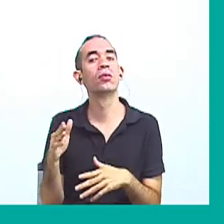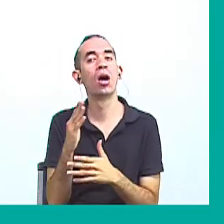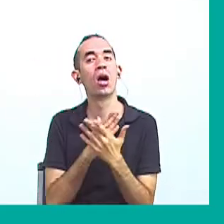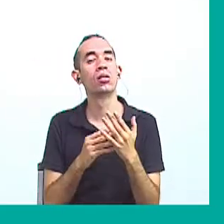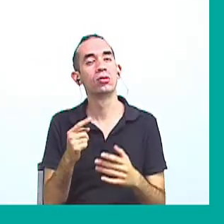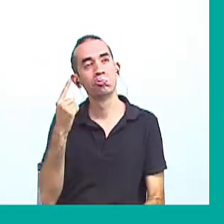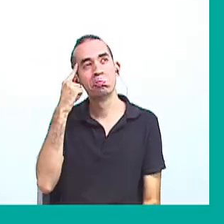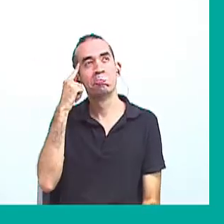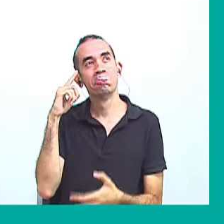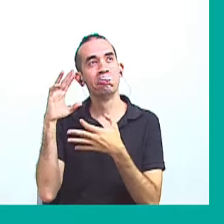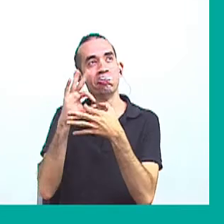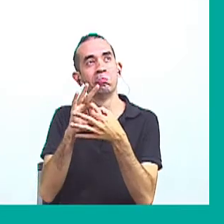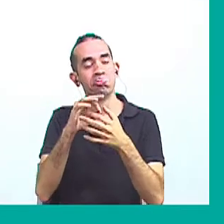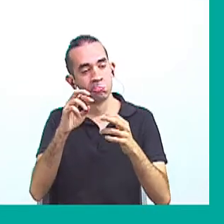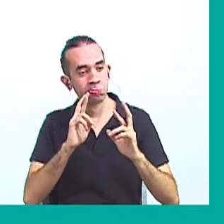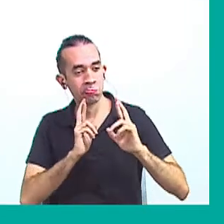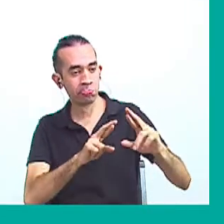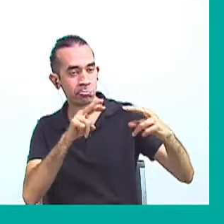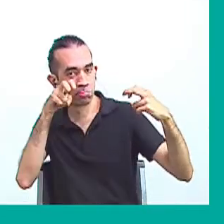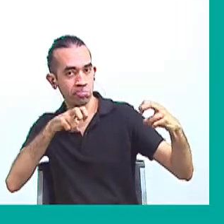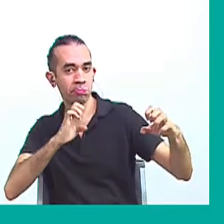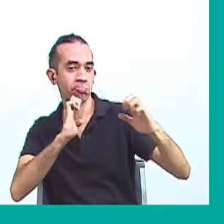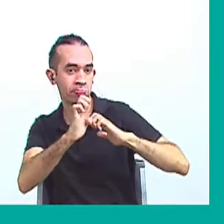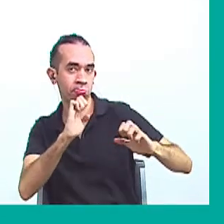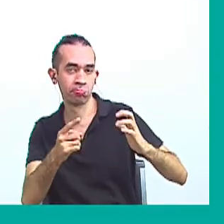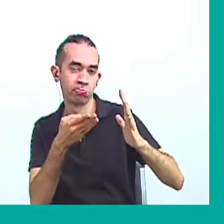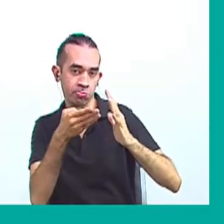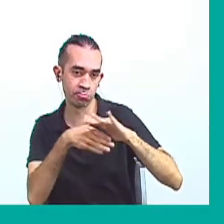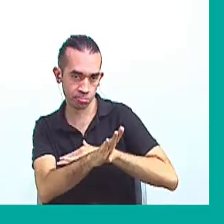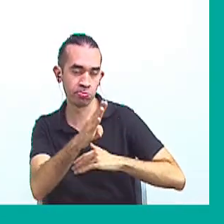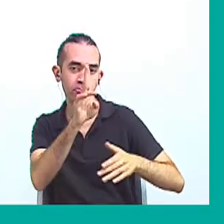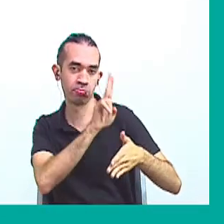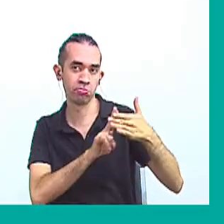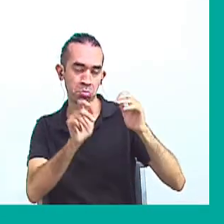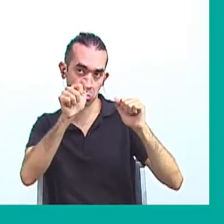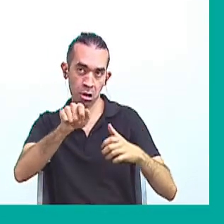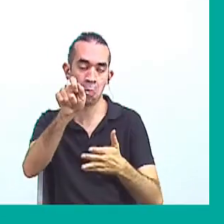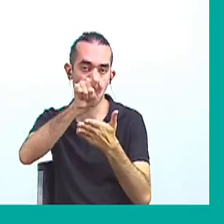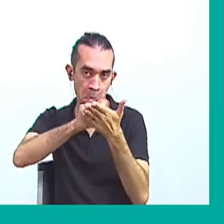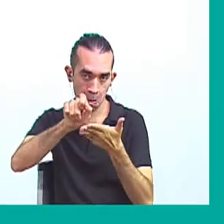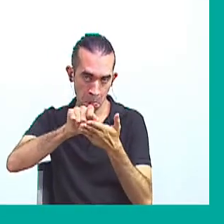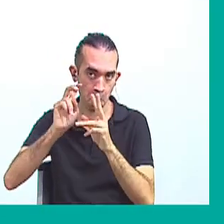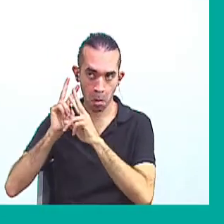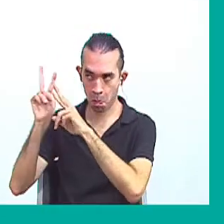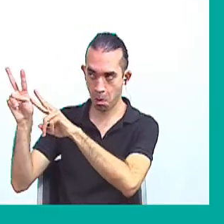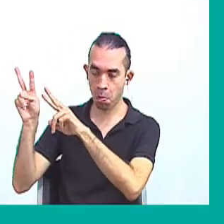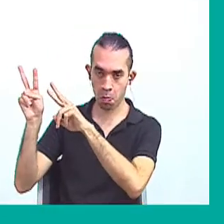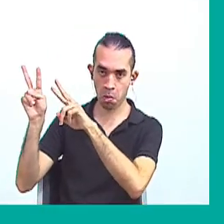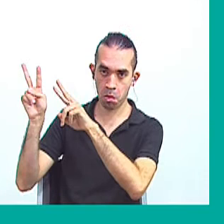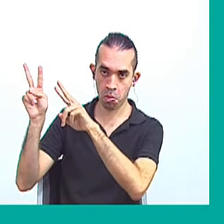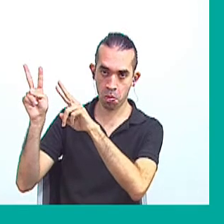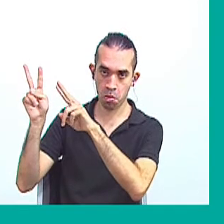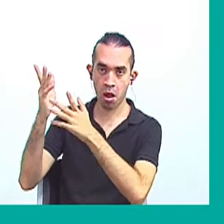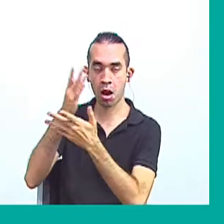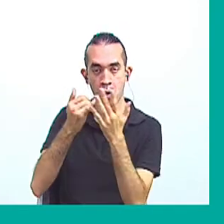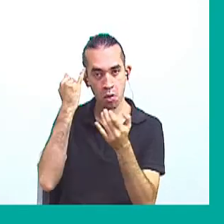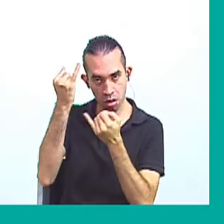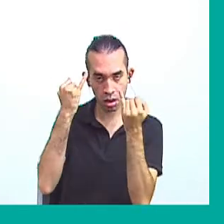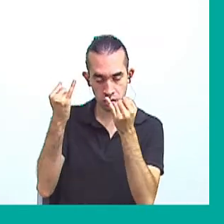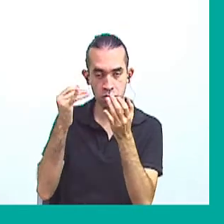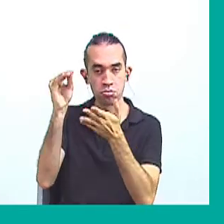want to say to that admissions officer. Take a look at that. Maybe you can write down in your notebook the ideas that you want to